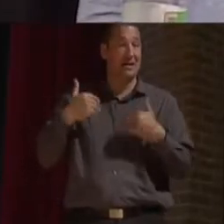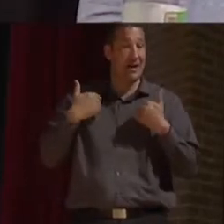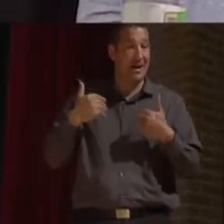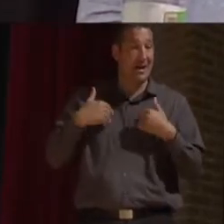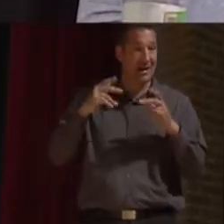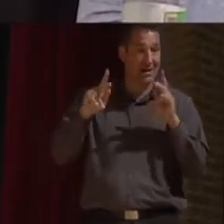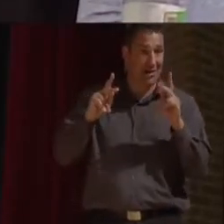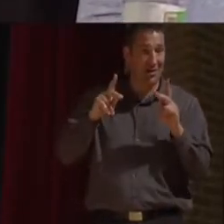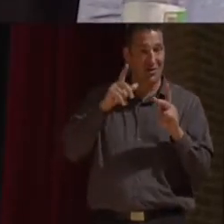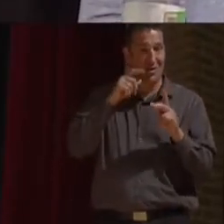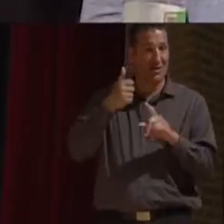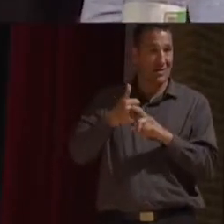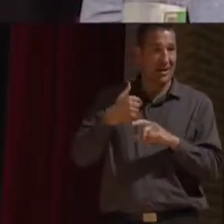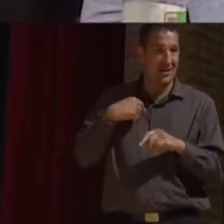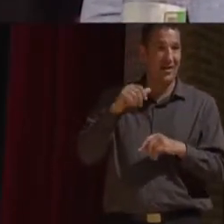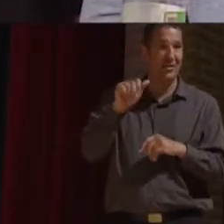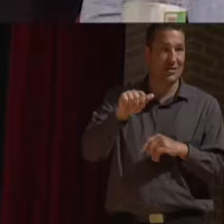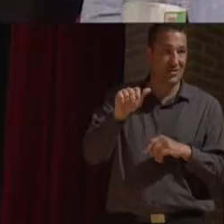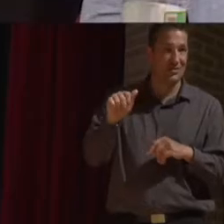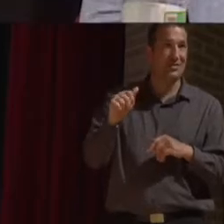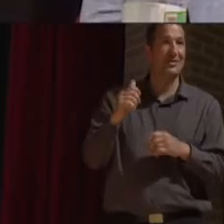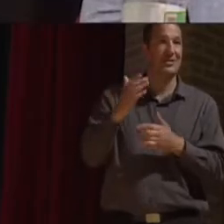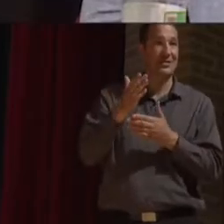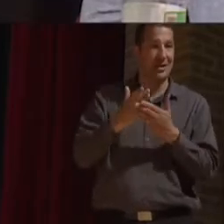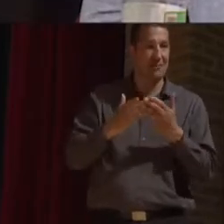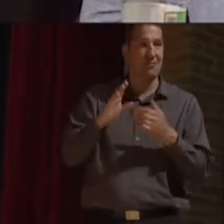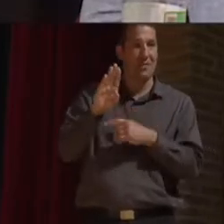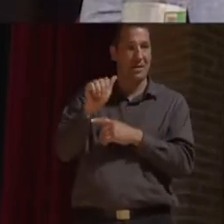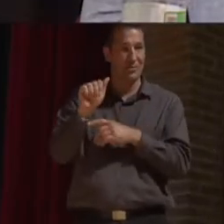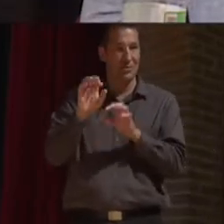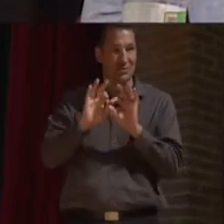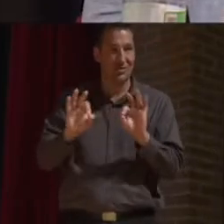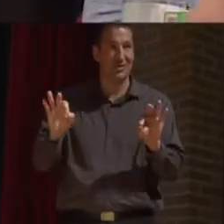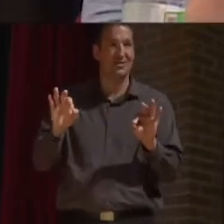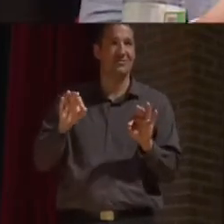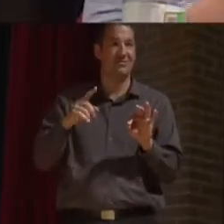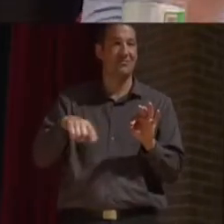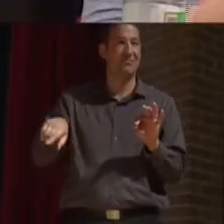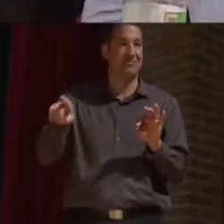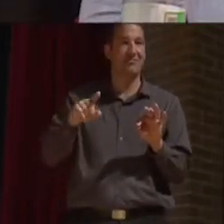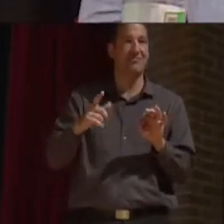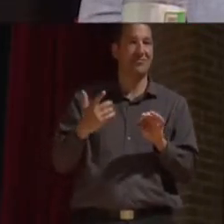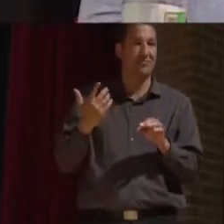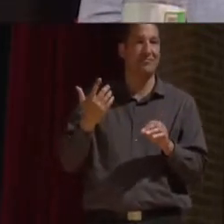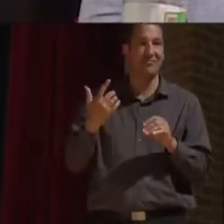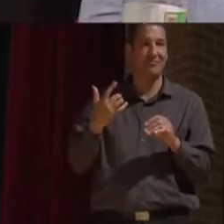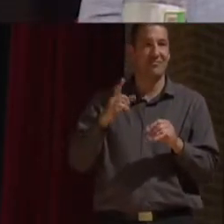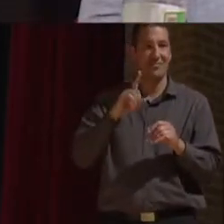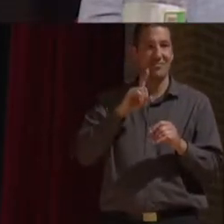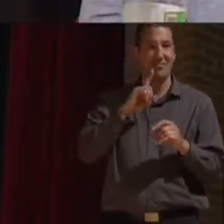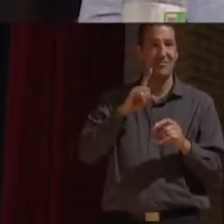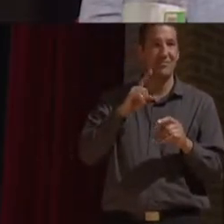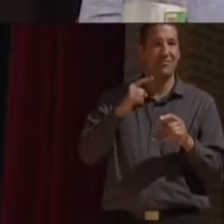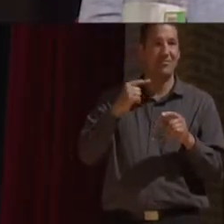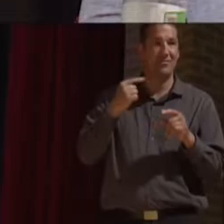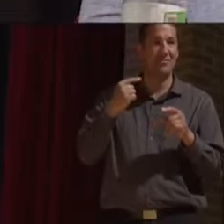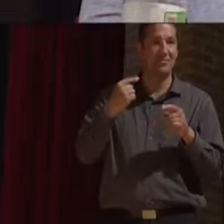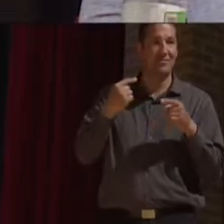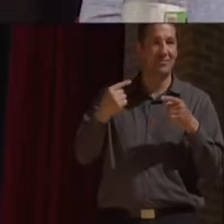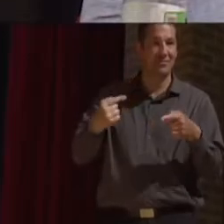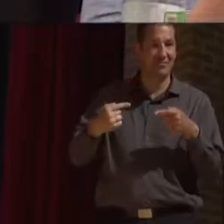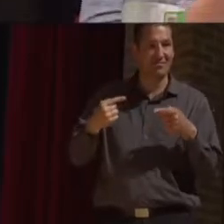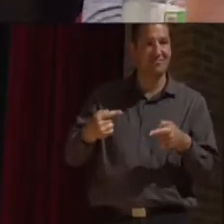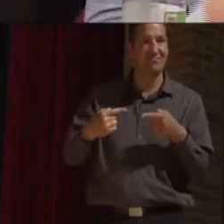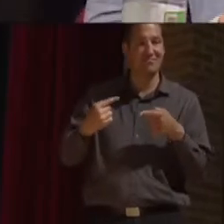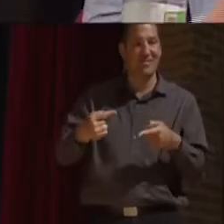have associate's degrees, and some even have bachelor's degrees in a field, but it's getting to their place of employment that can be a